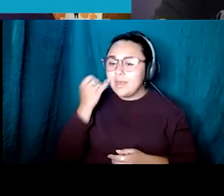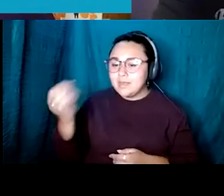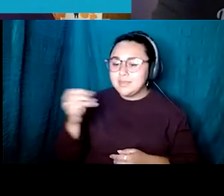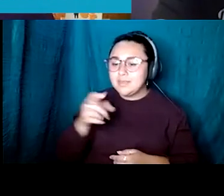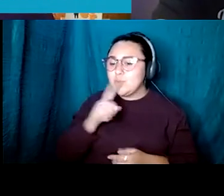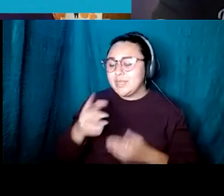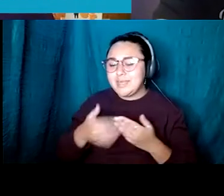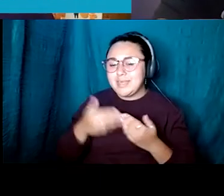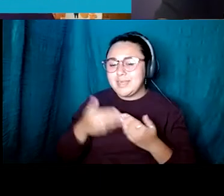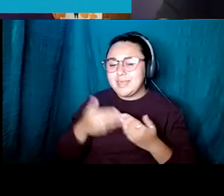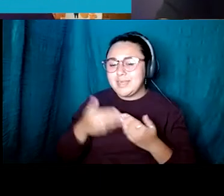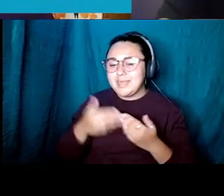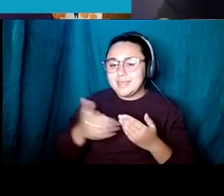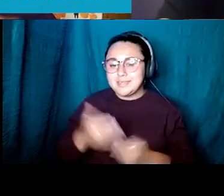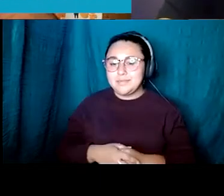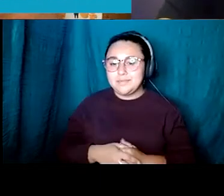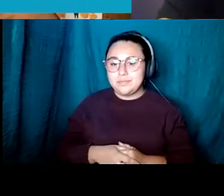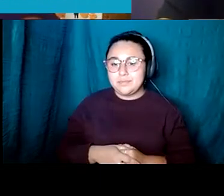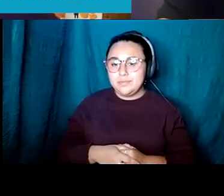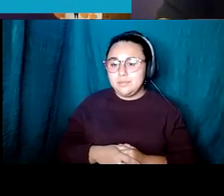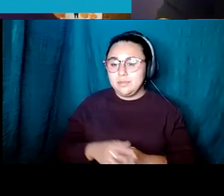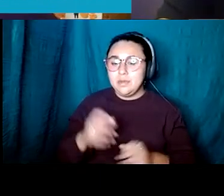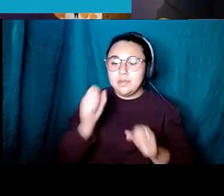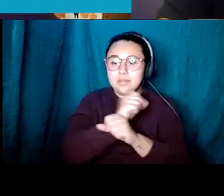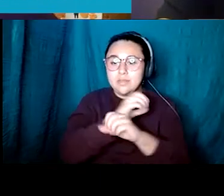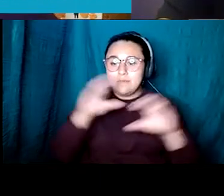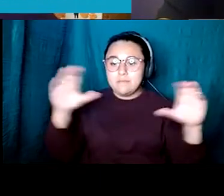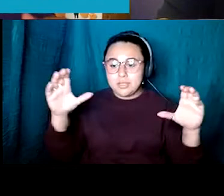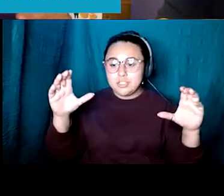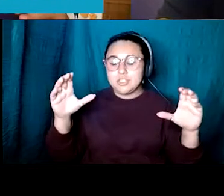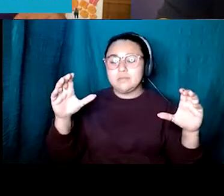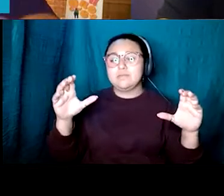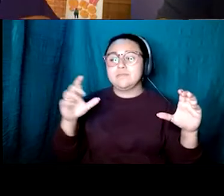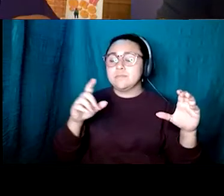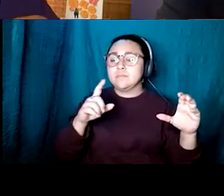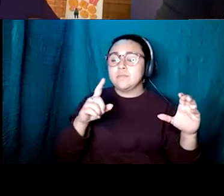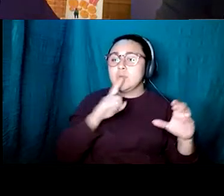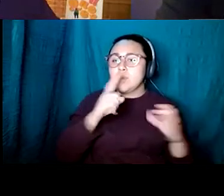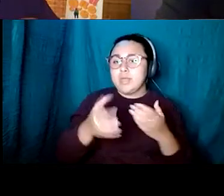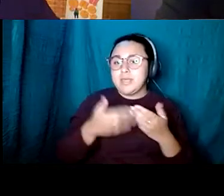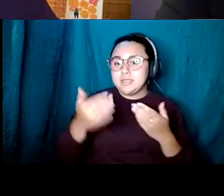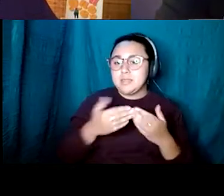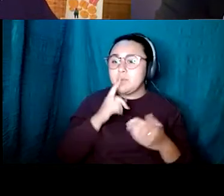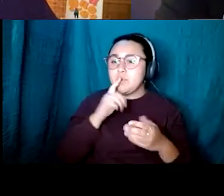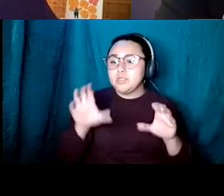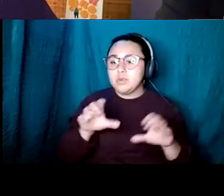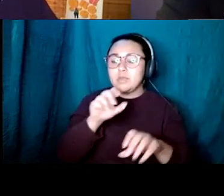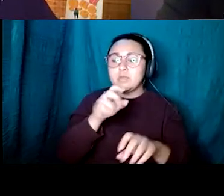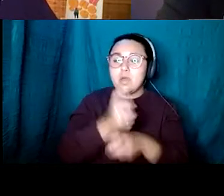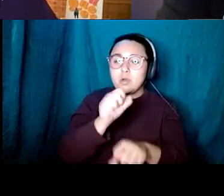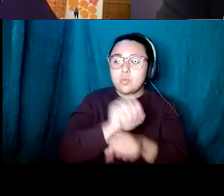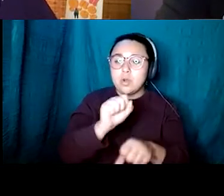easy. The vision to get to where we were was really easy. It was doing the hard work and a lot of